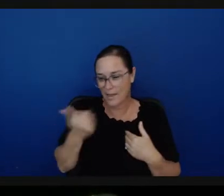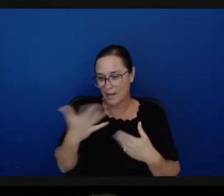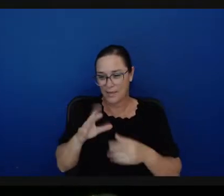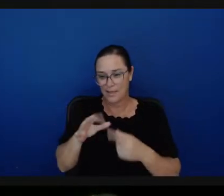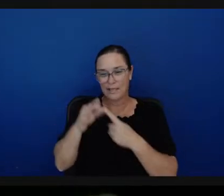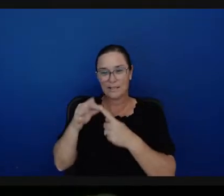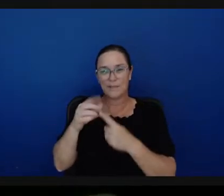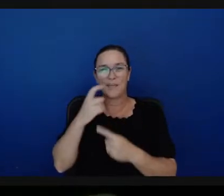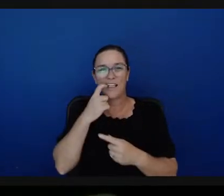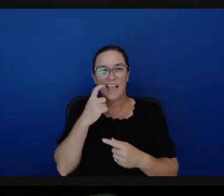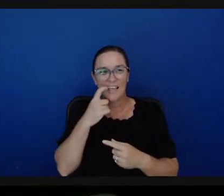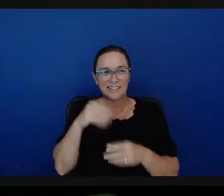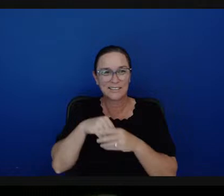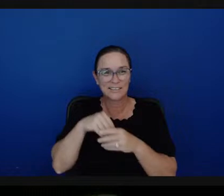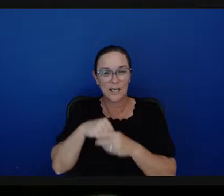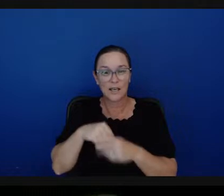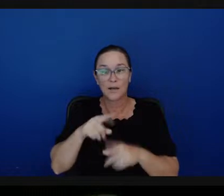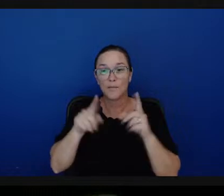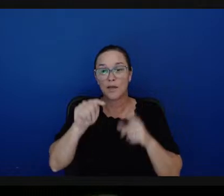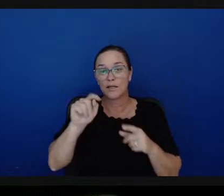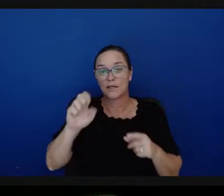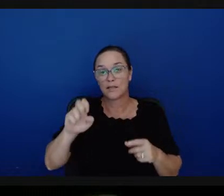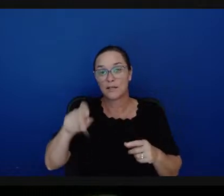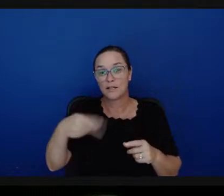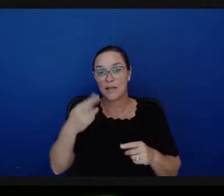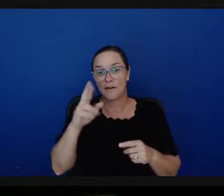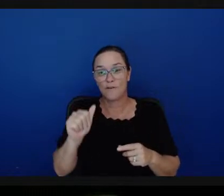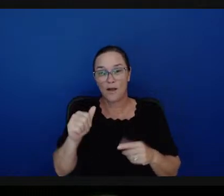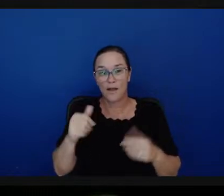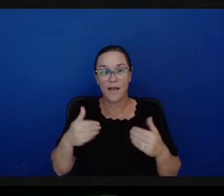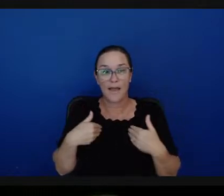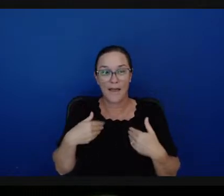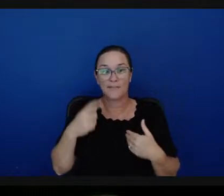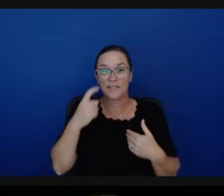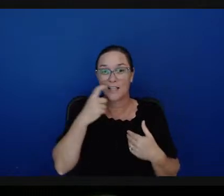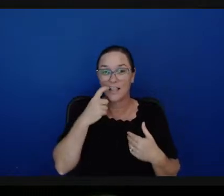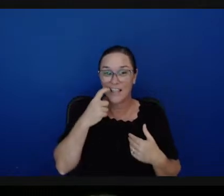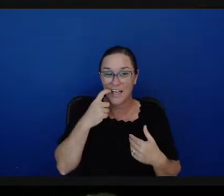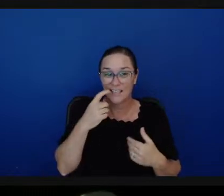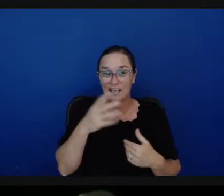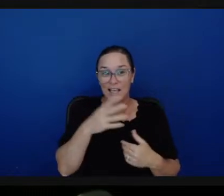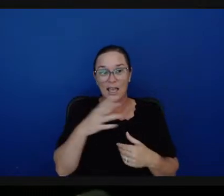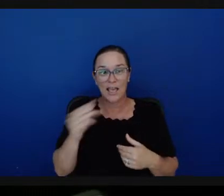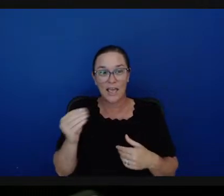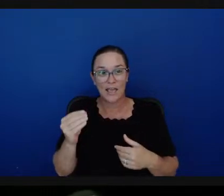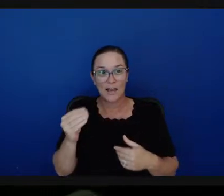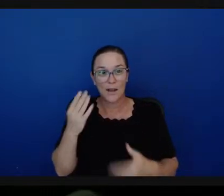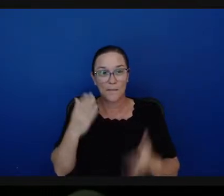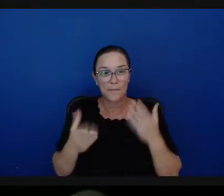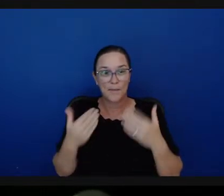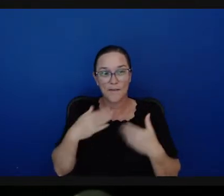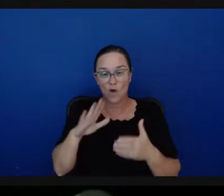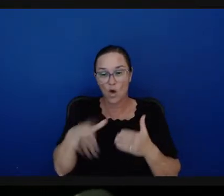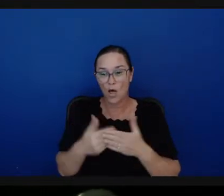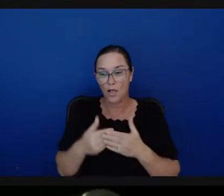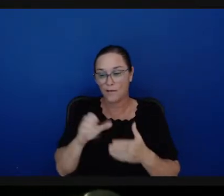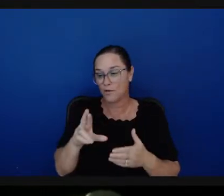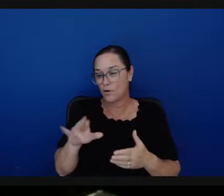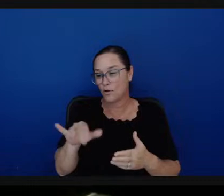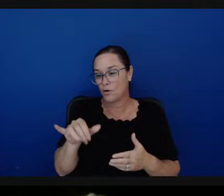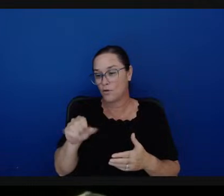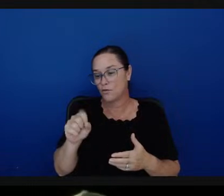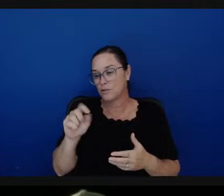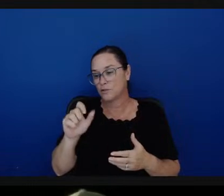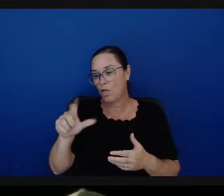right? Whereas a piece of tephra is going to have that glass, but also you might have olivine crystals in there, and the olivine crystals tell you